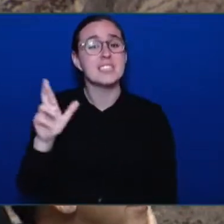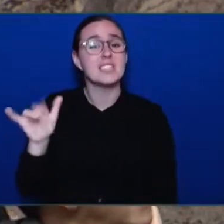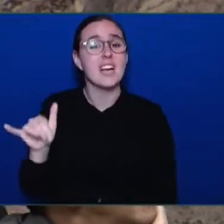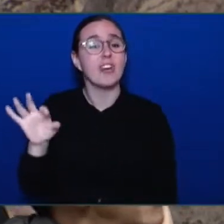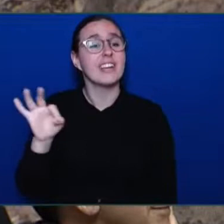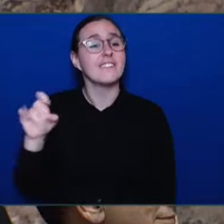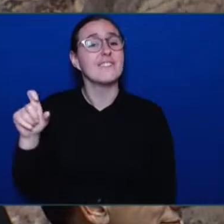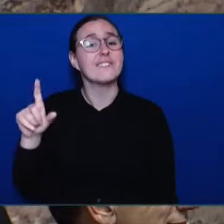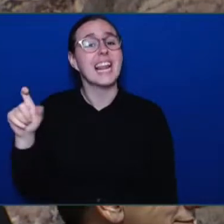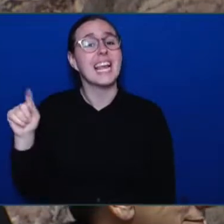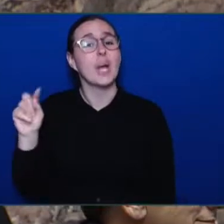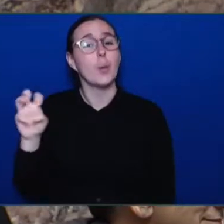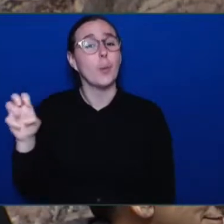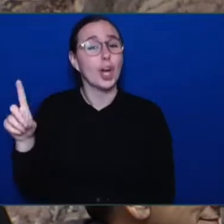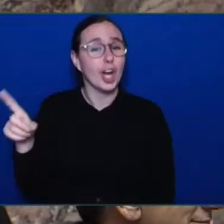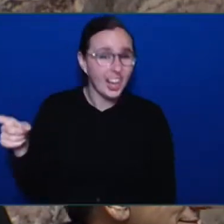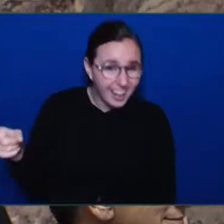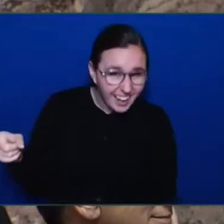multiple properties that he